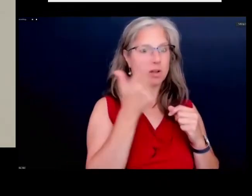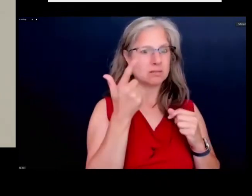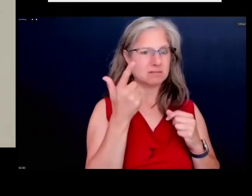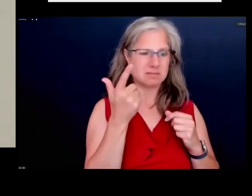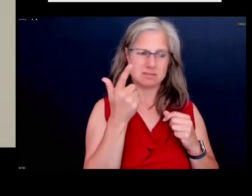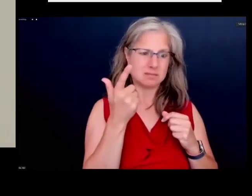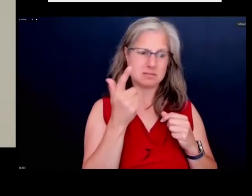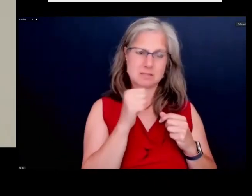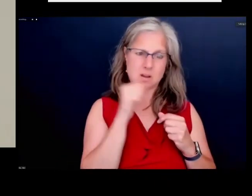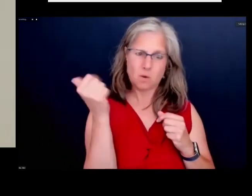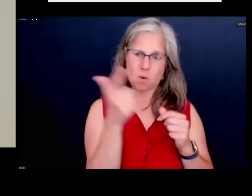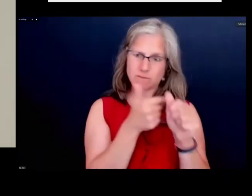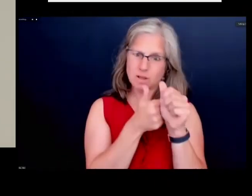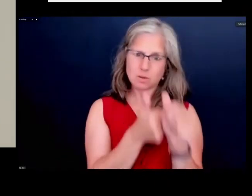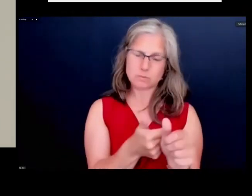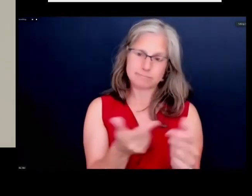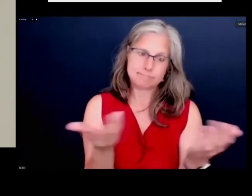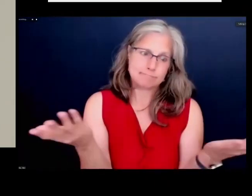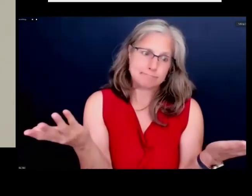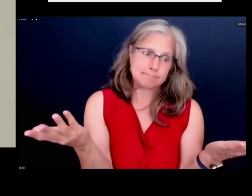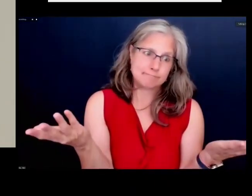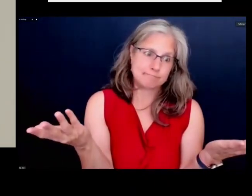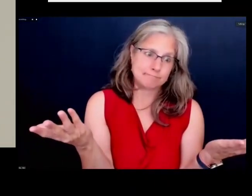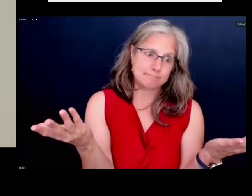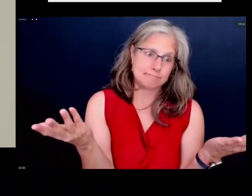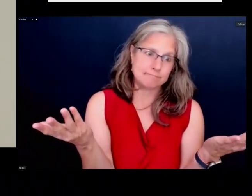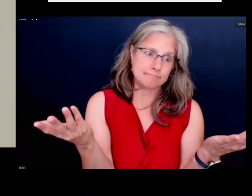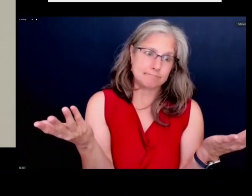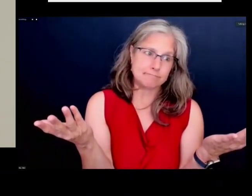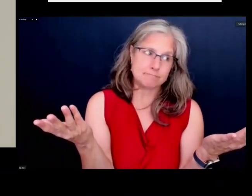everybody. Not everybody follows it. So